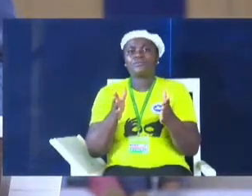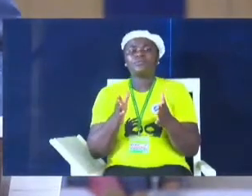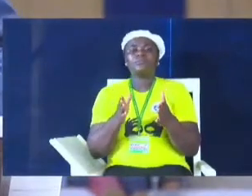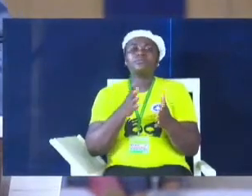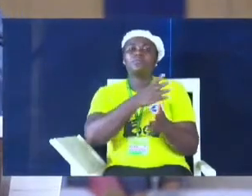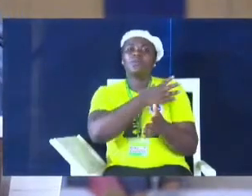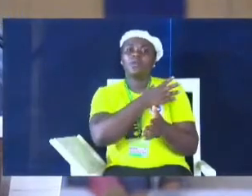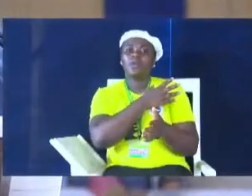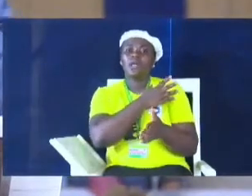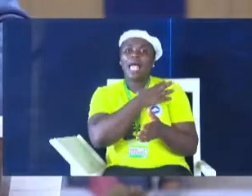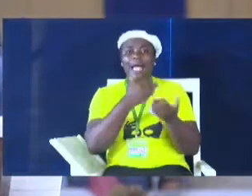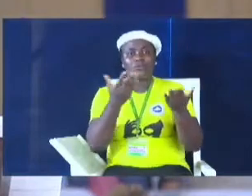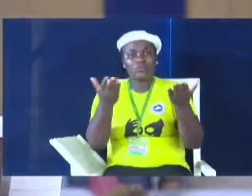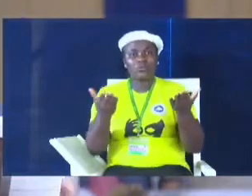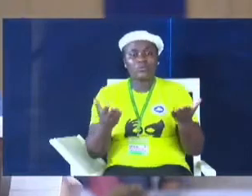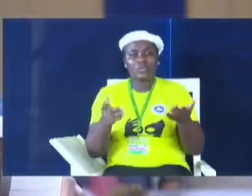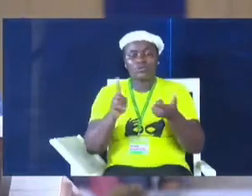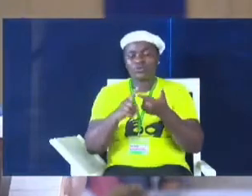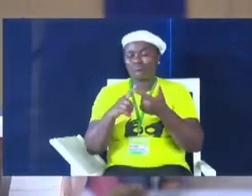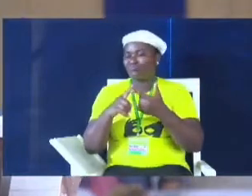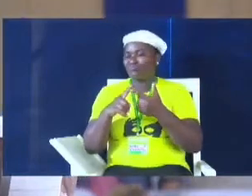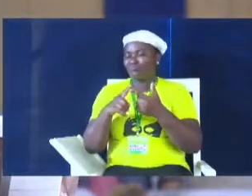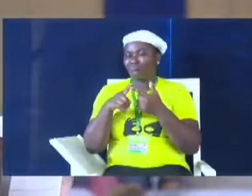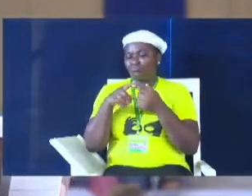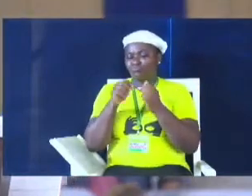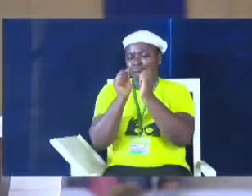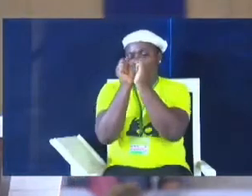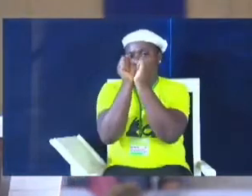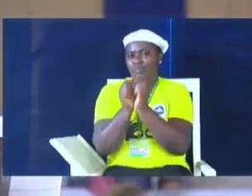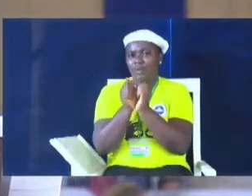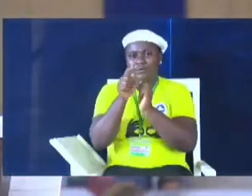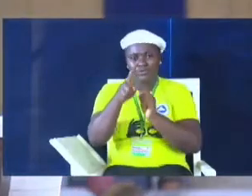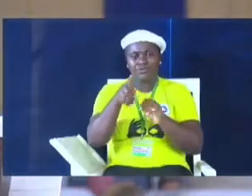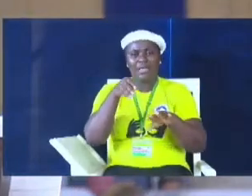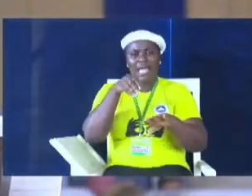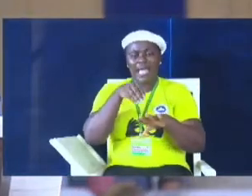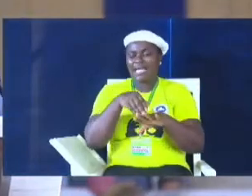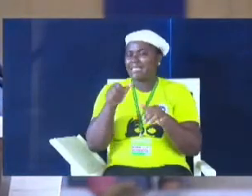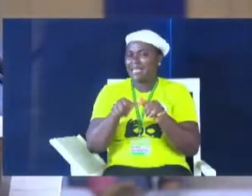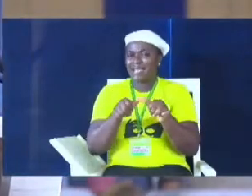and wanted to have you stopped at all costs.